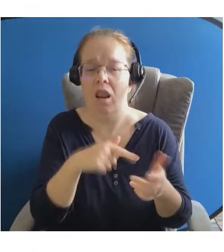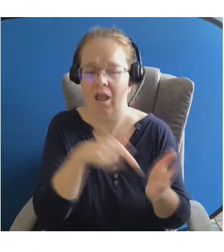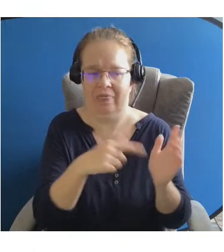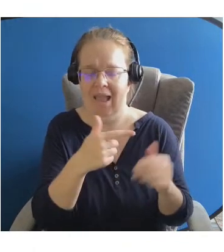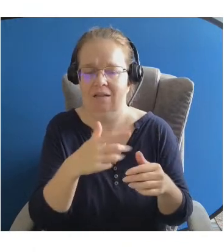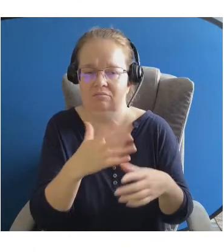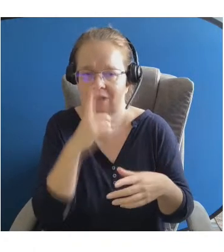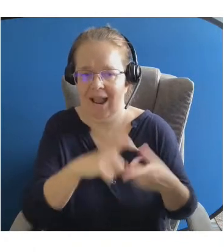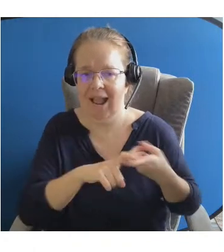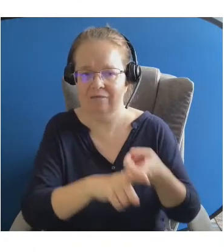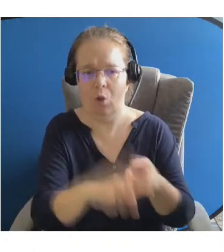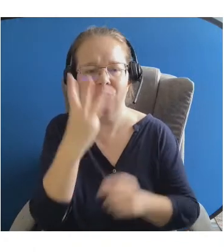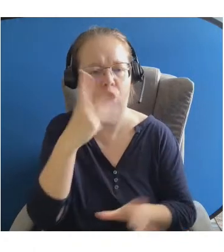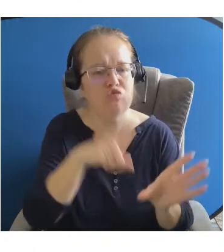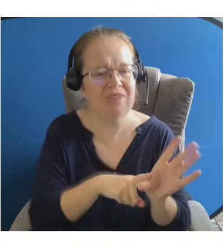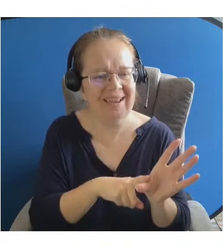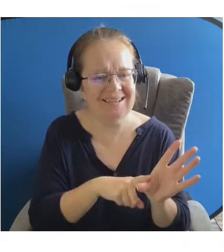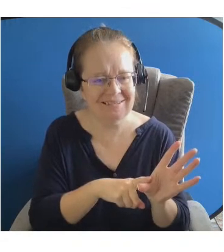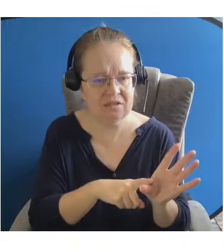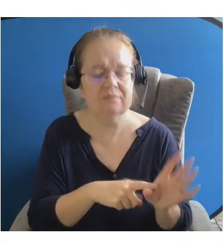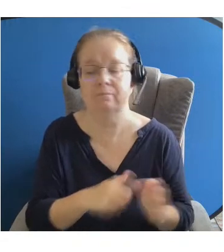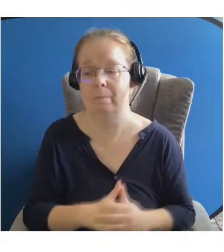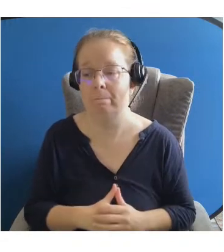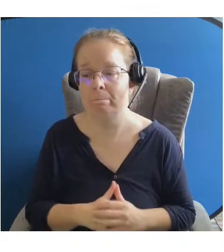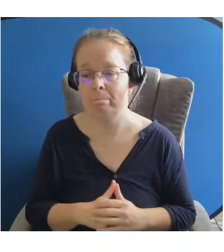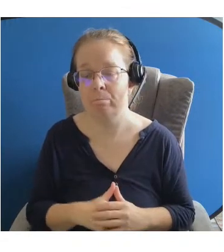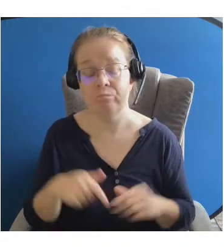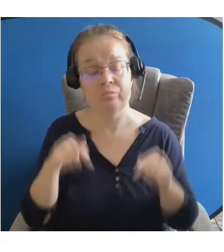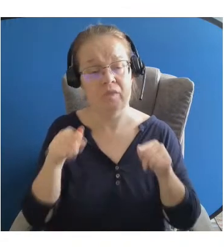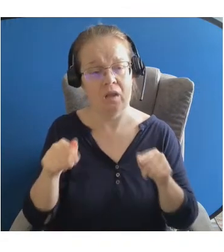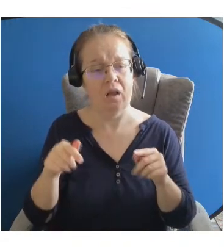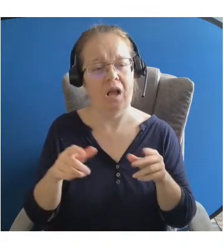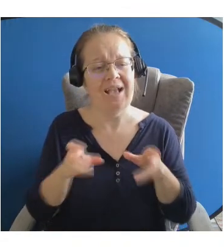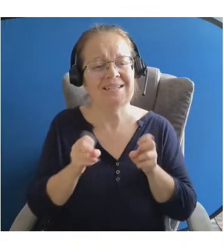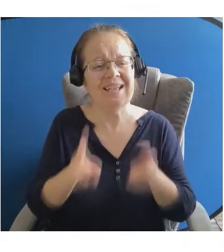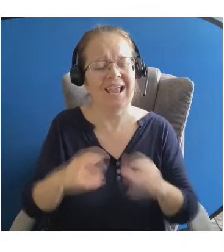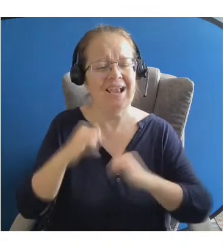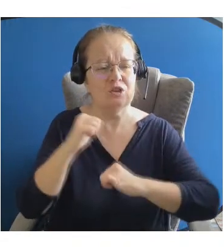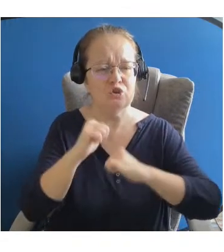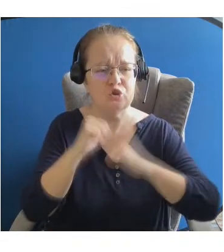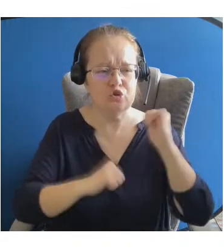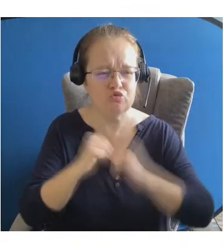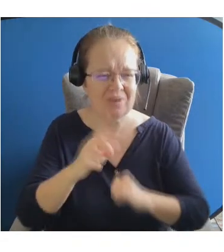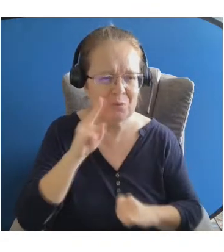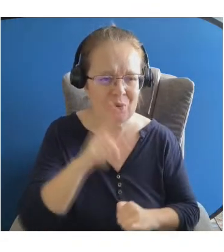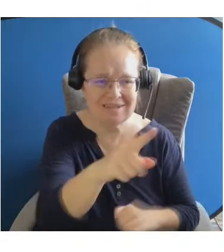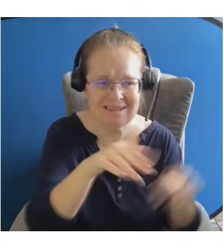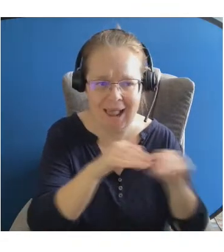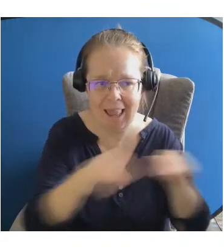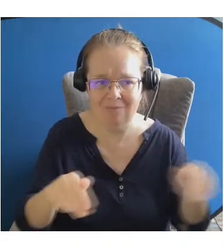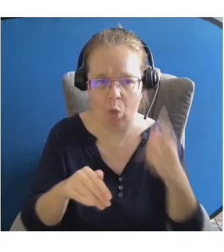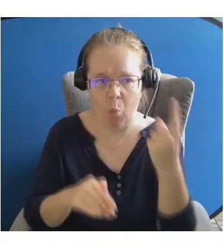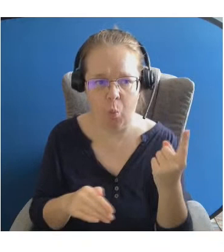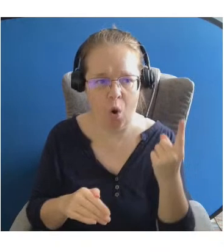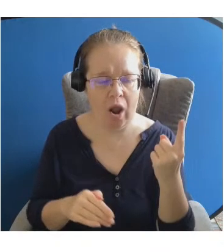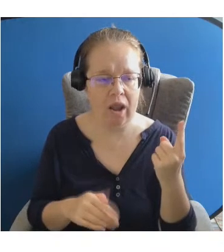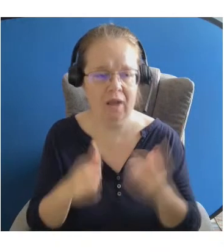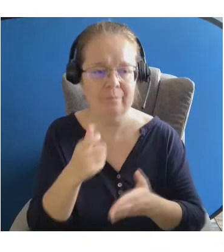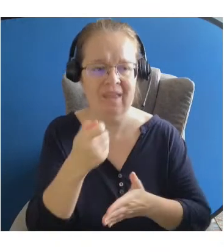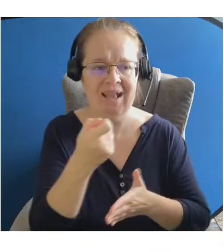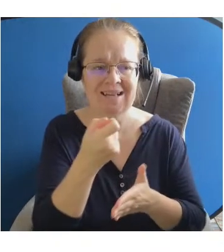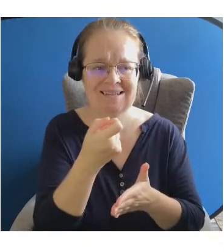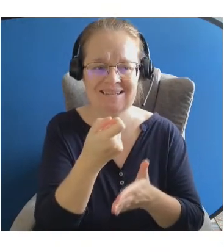Moving on to the structure of the scheme, as you can probably see there, level 1, disability